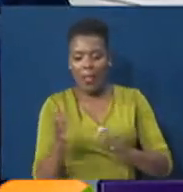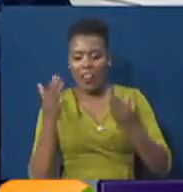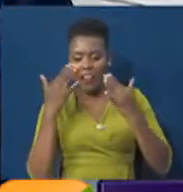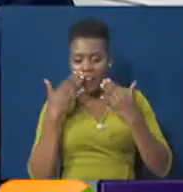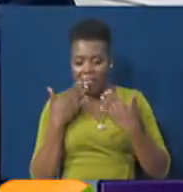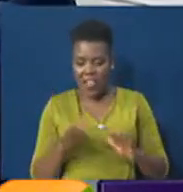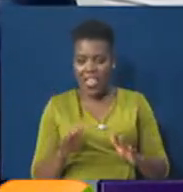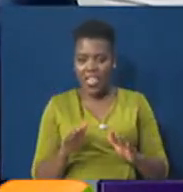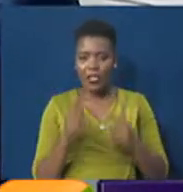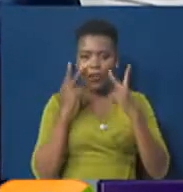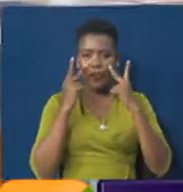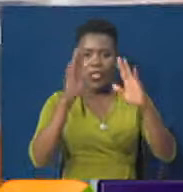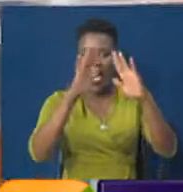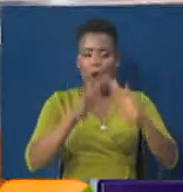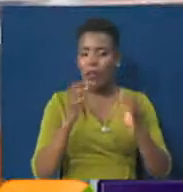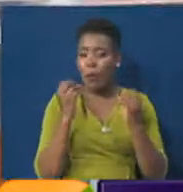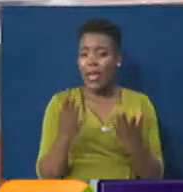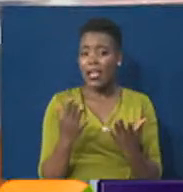Thank you very much, Sam.